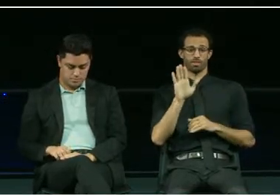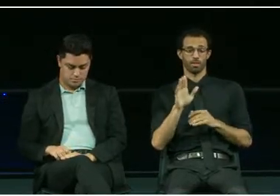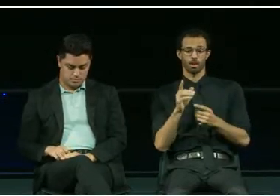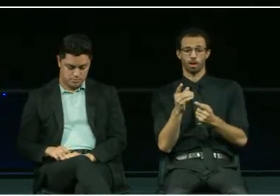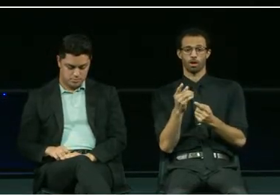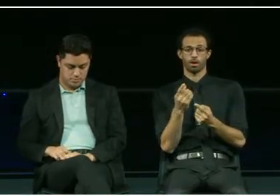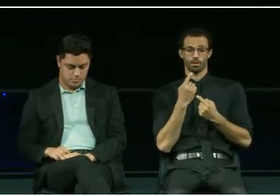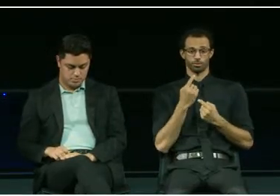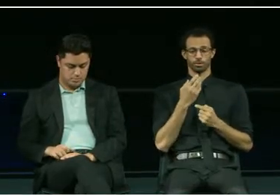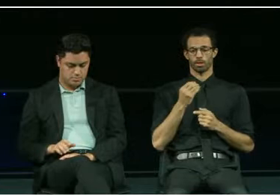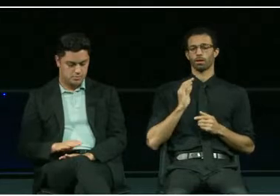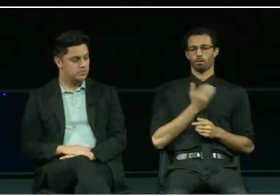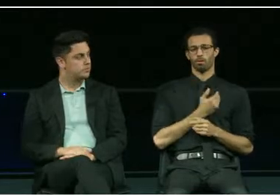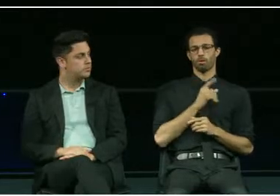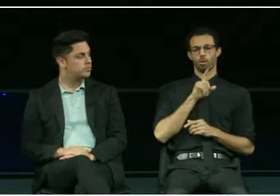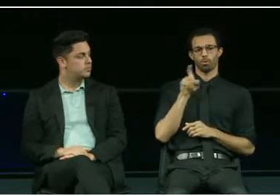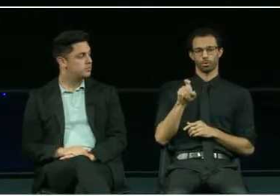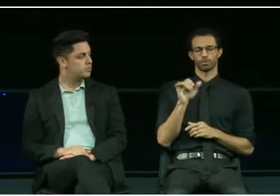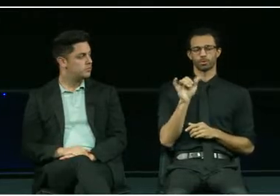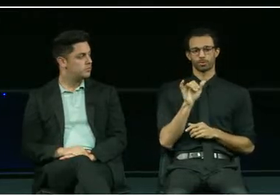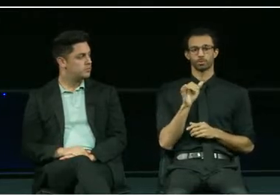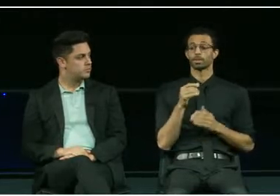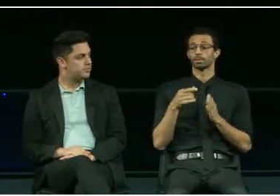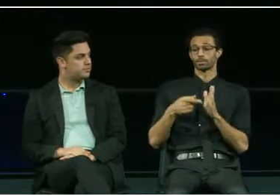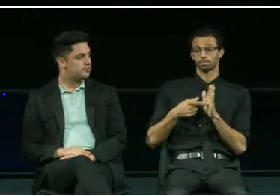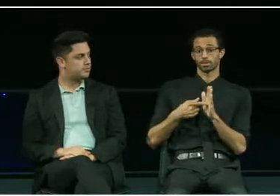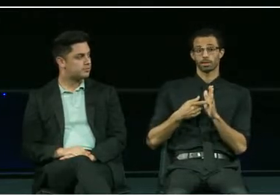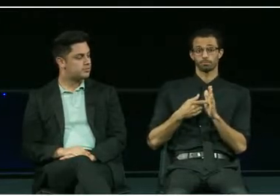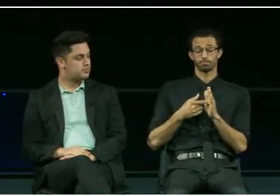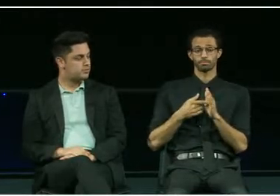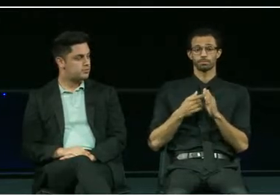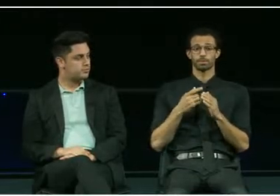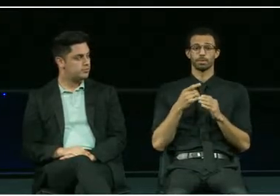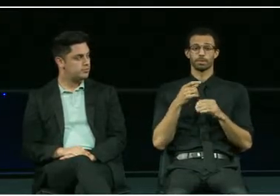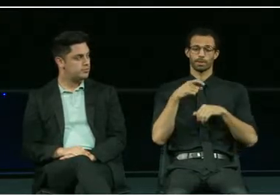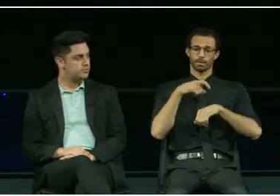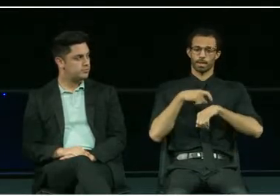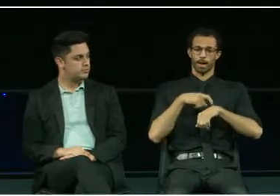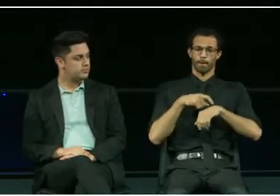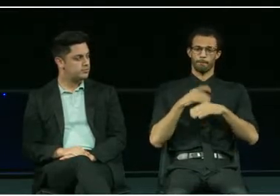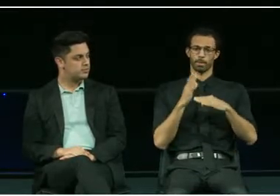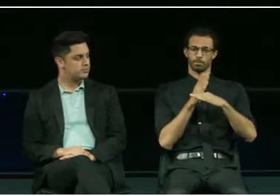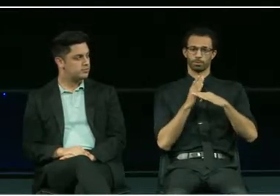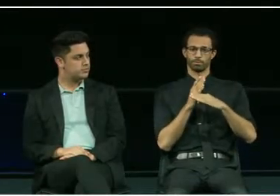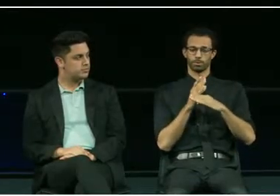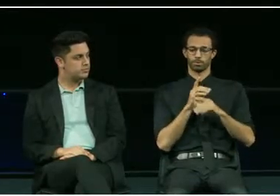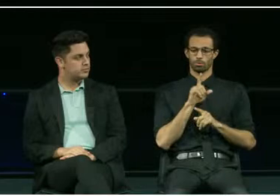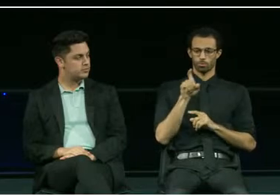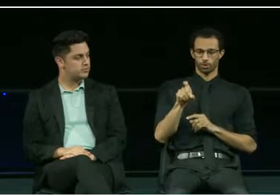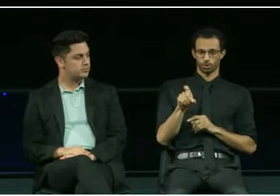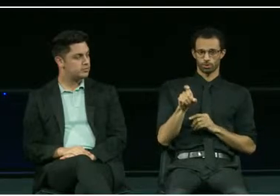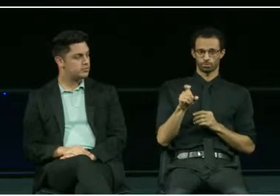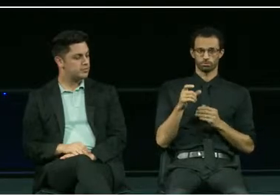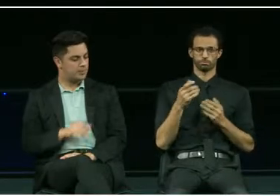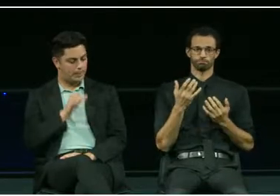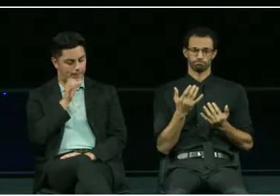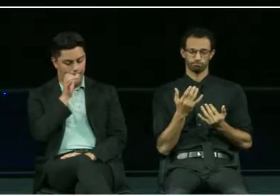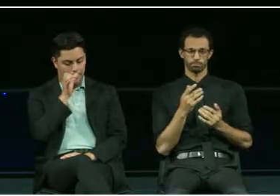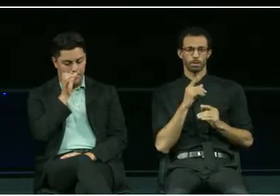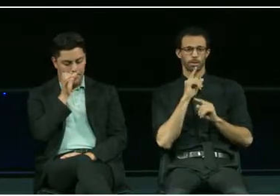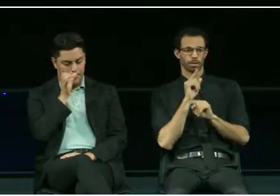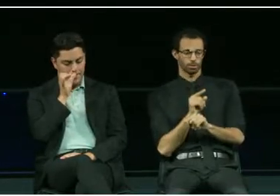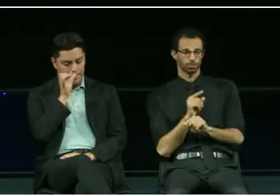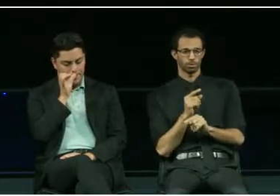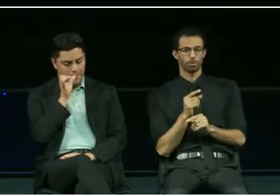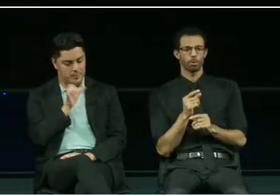sometimes our questions, and then even sometimes the space in between the question and the answer, because we were